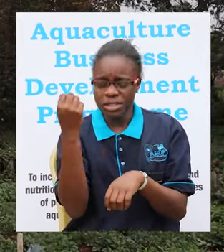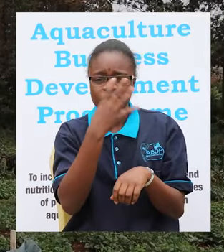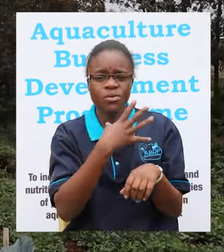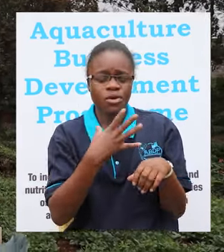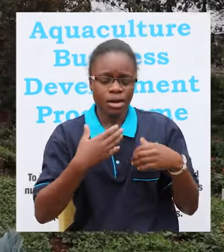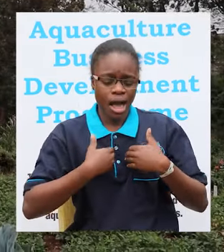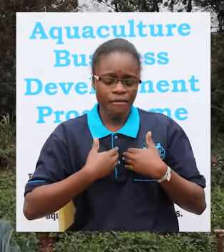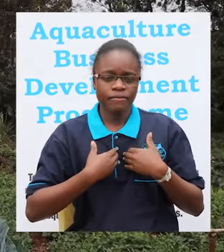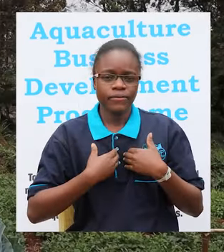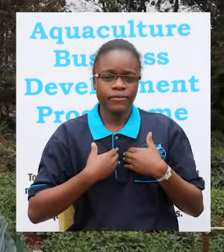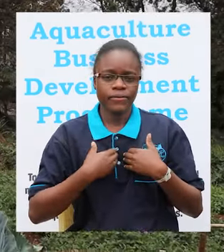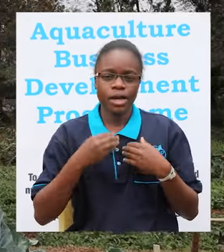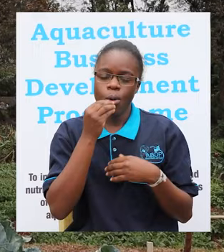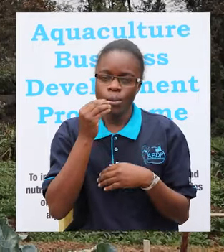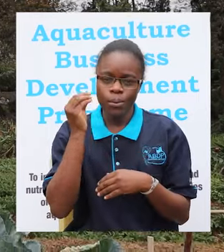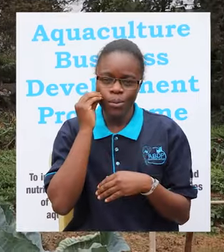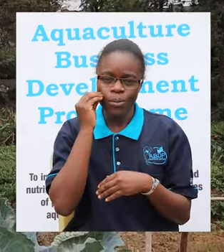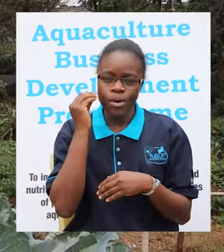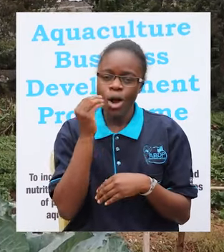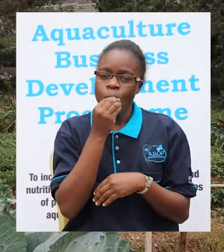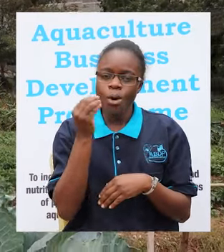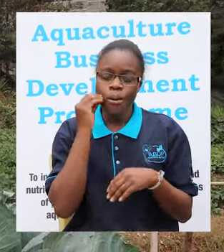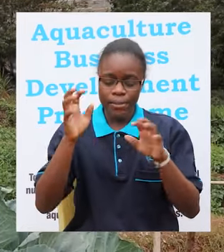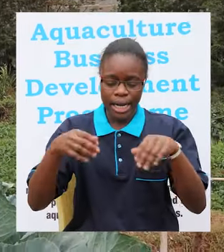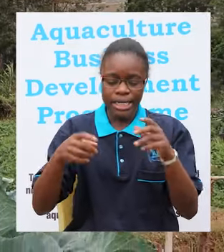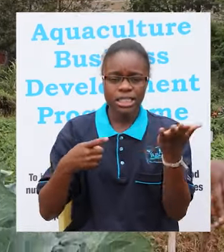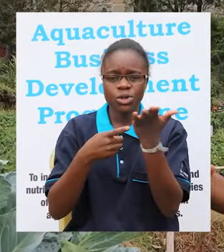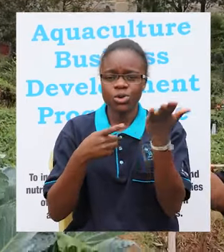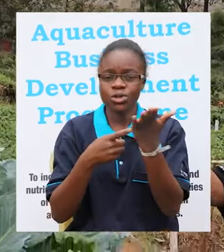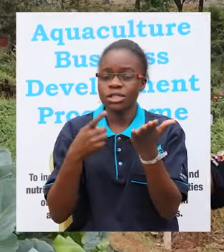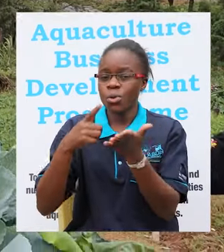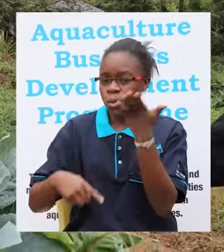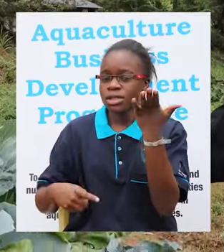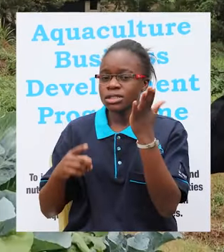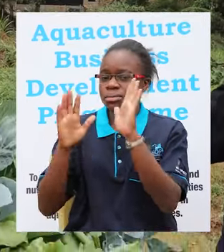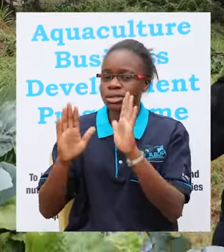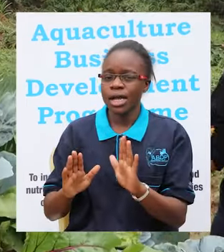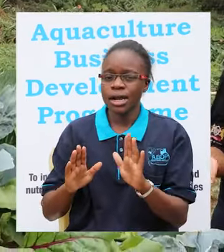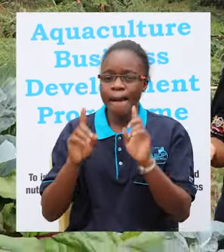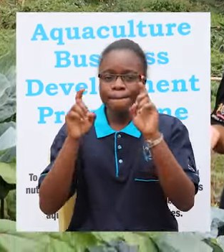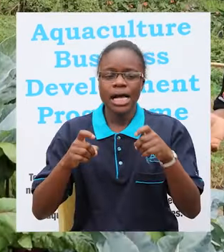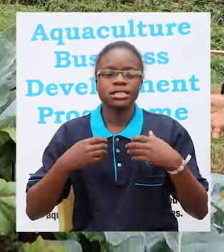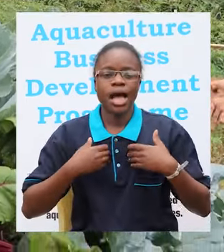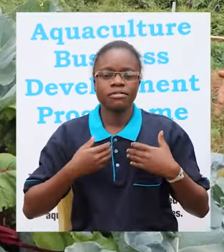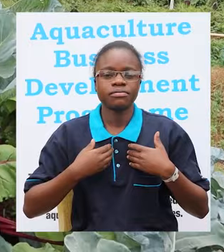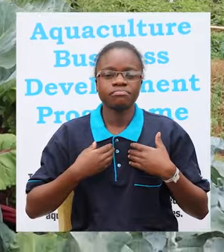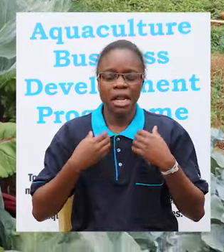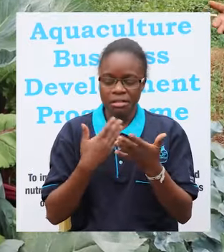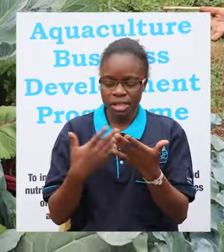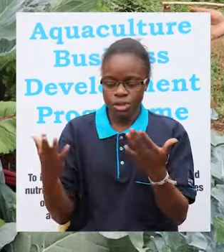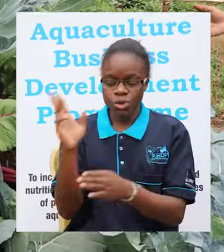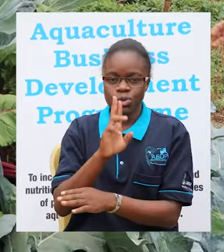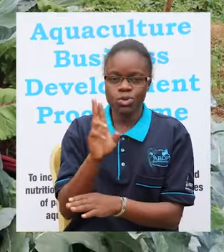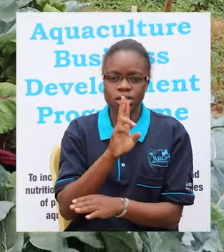also very beautiful in the compound. Corn garden technology, you require strips of